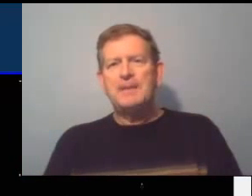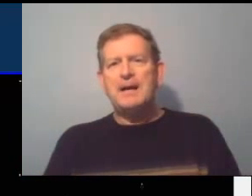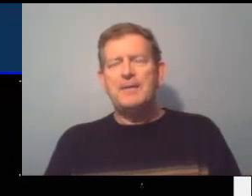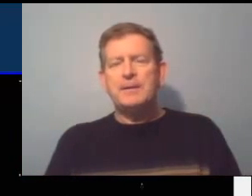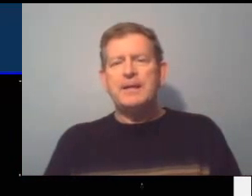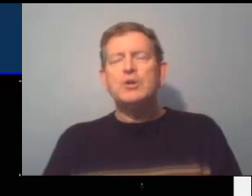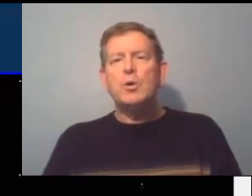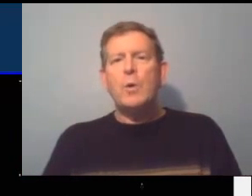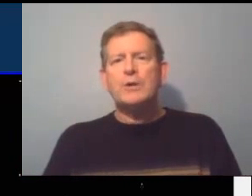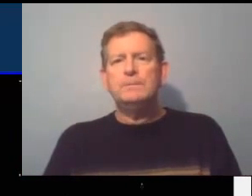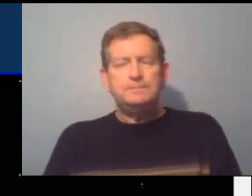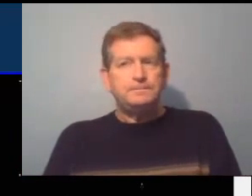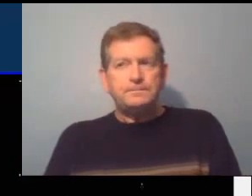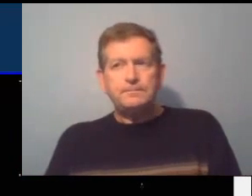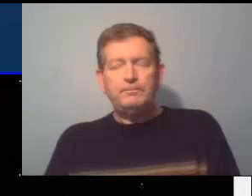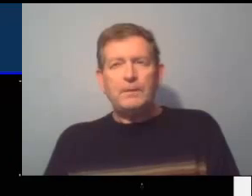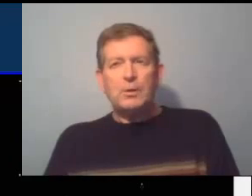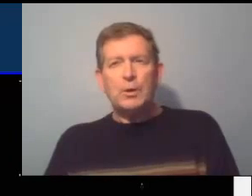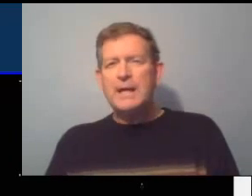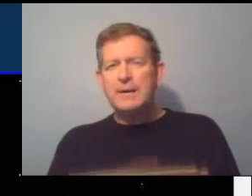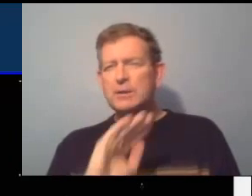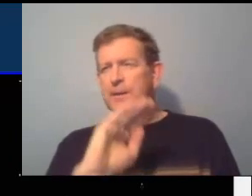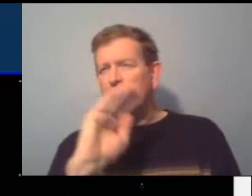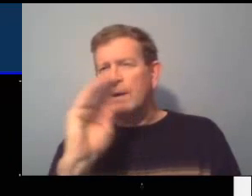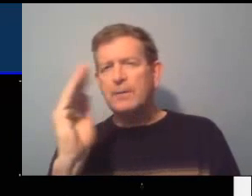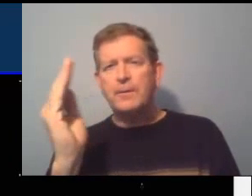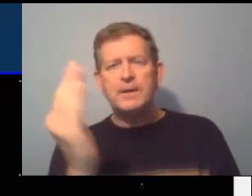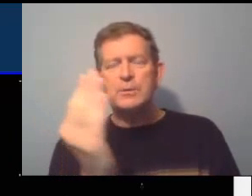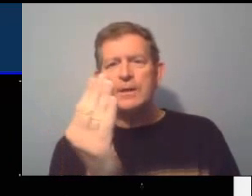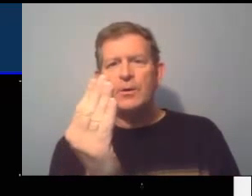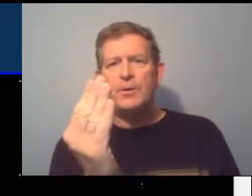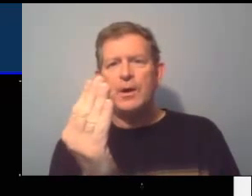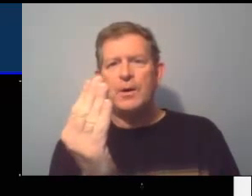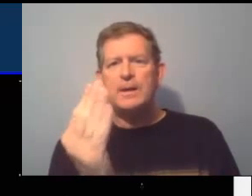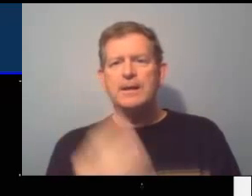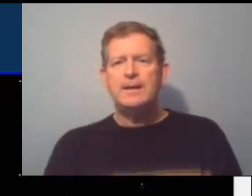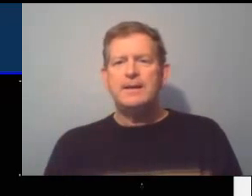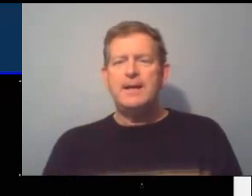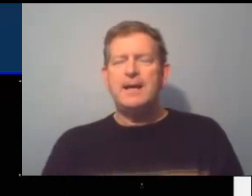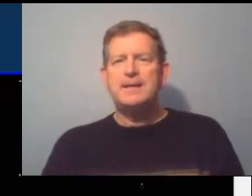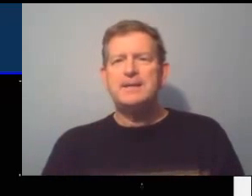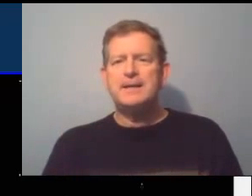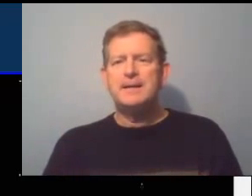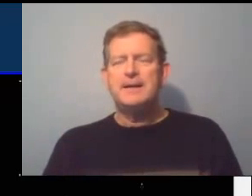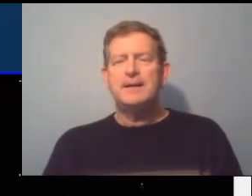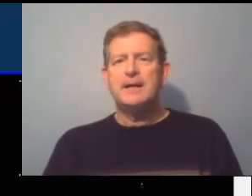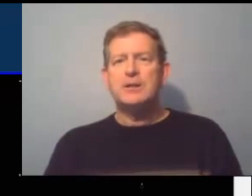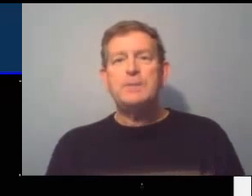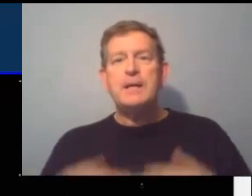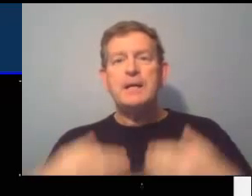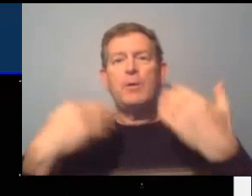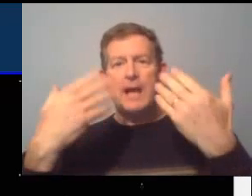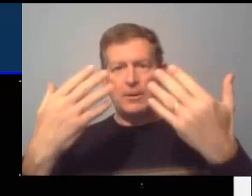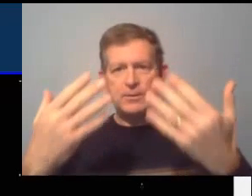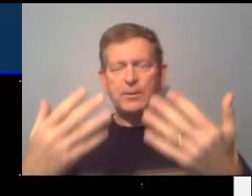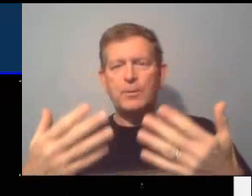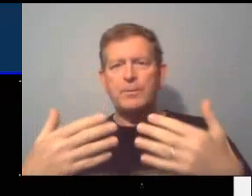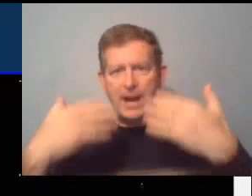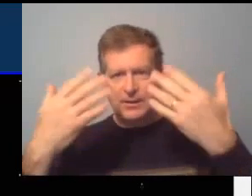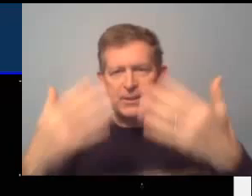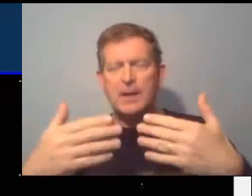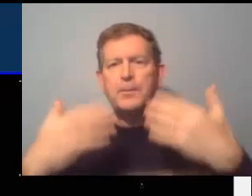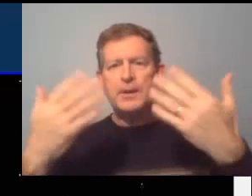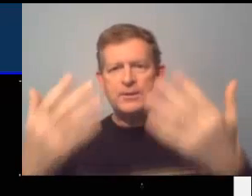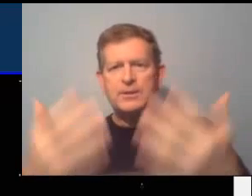the initial question, learning how to speak around the things we don't know, and speaking out loud so that